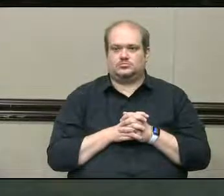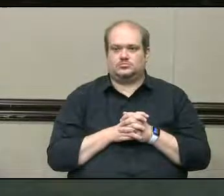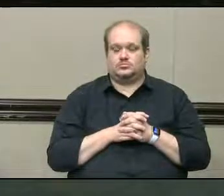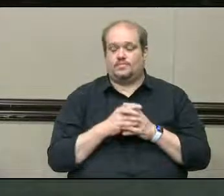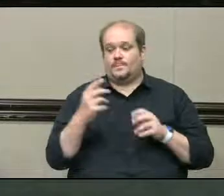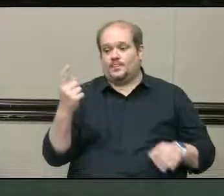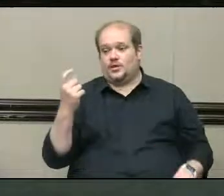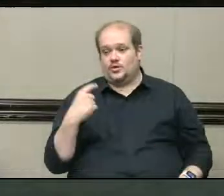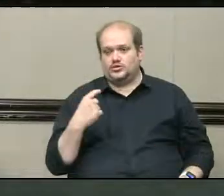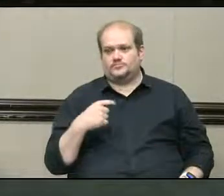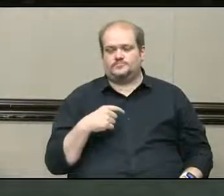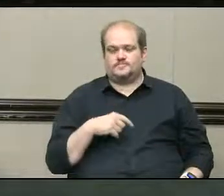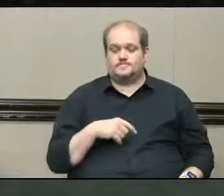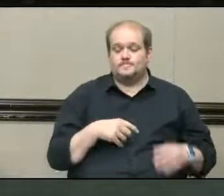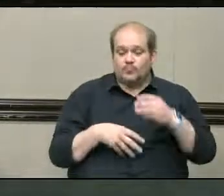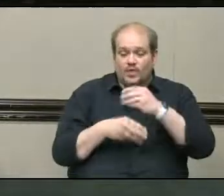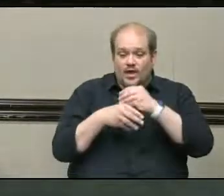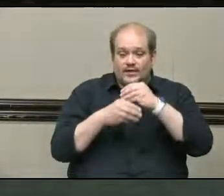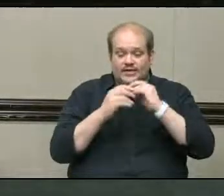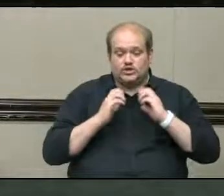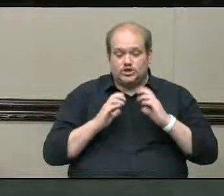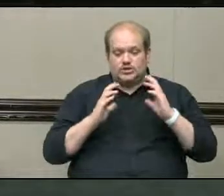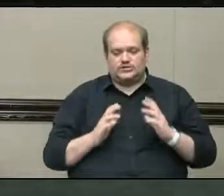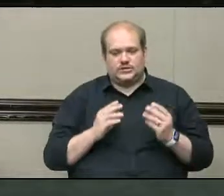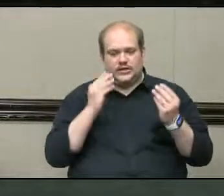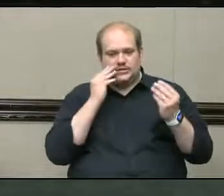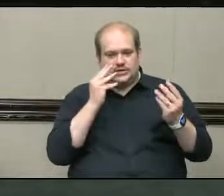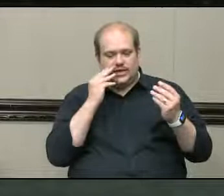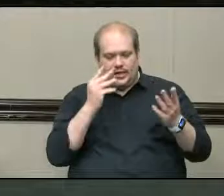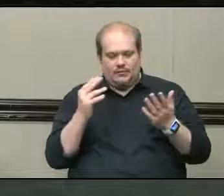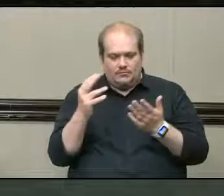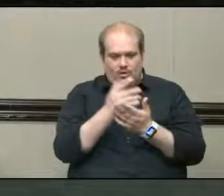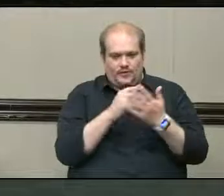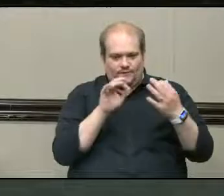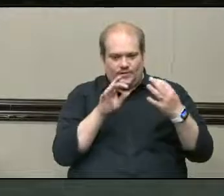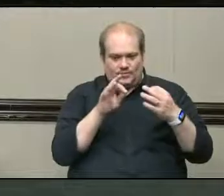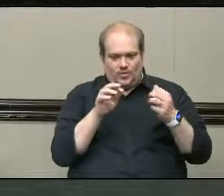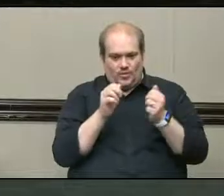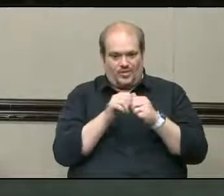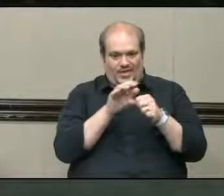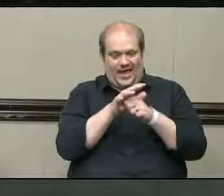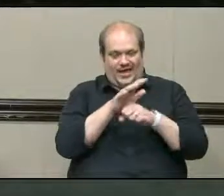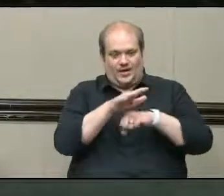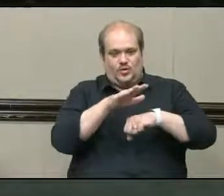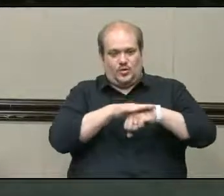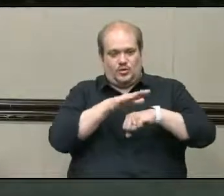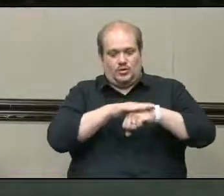The question is, will additional citizen input be sought with adequate notice provided